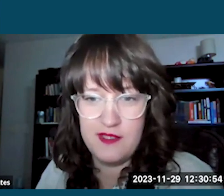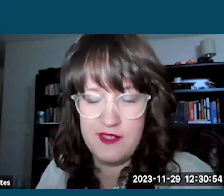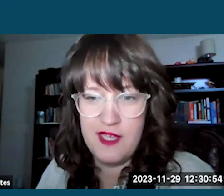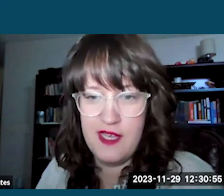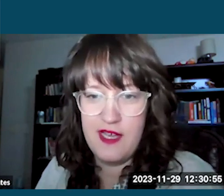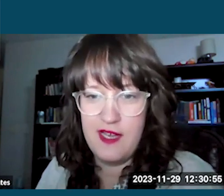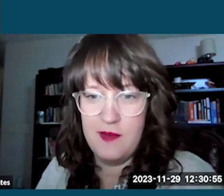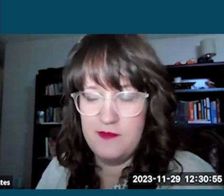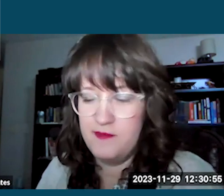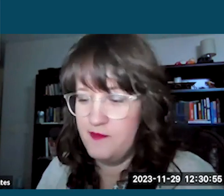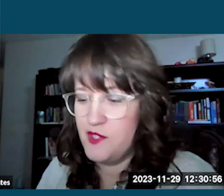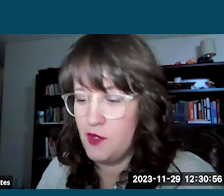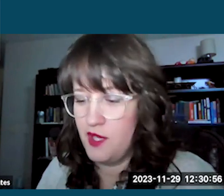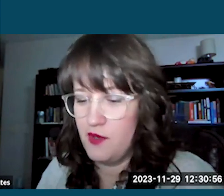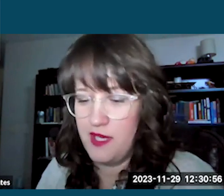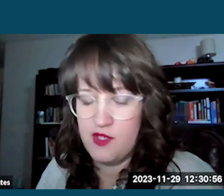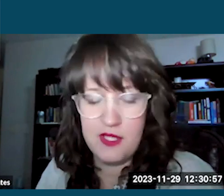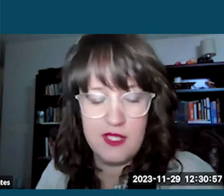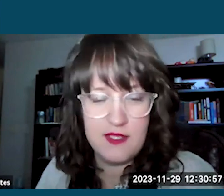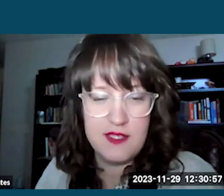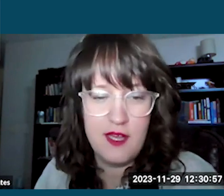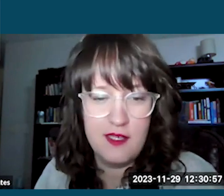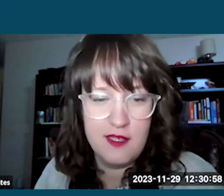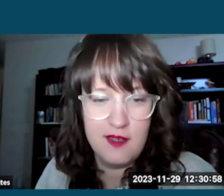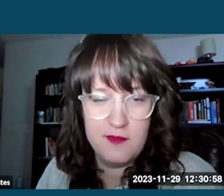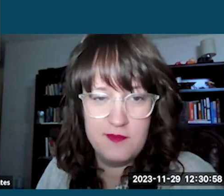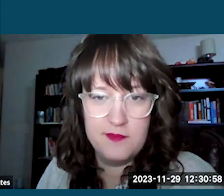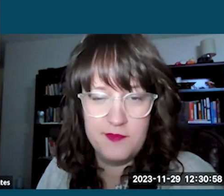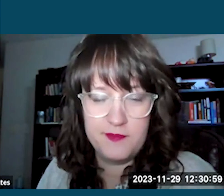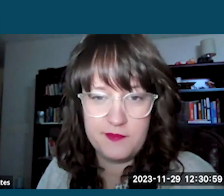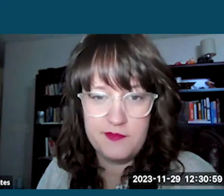that is totally okay, just in case it's not